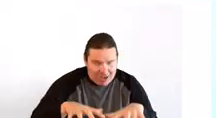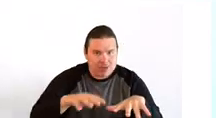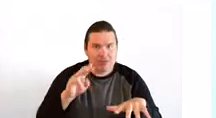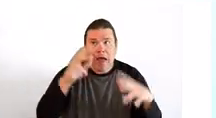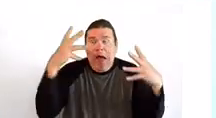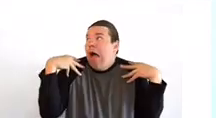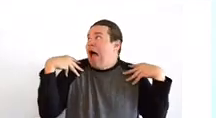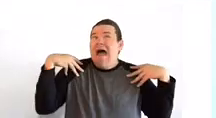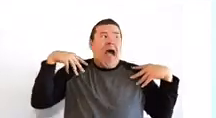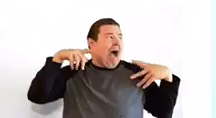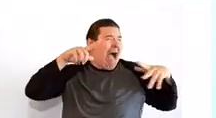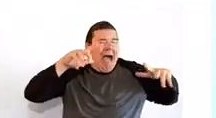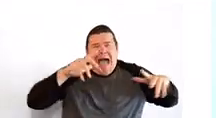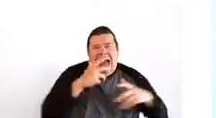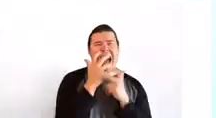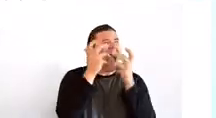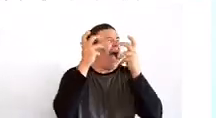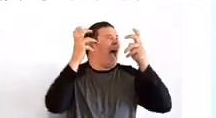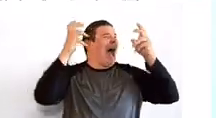Megan yelled,